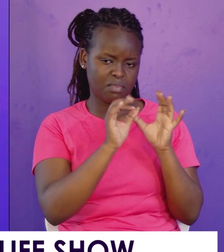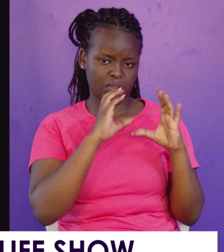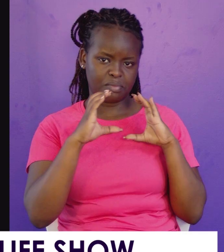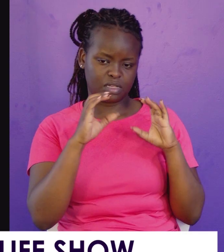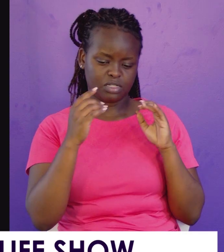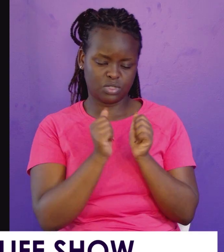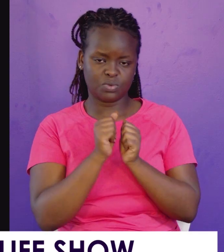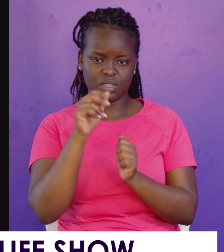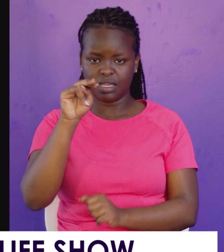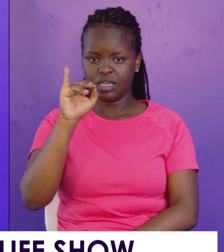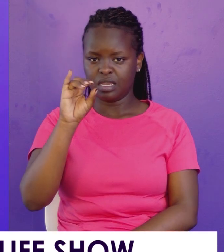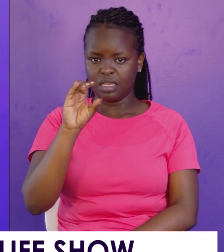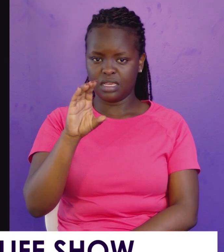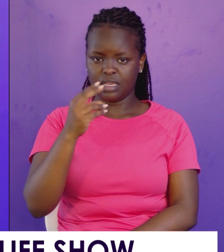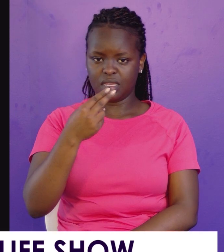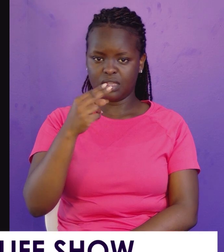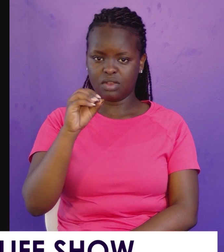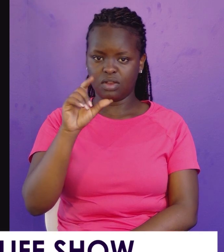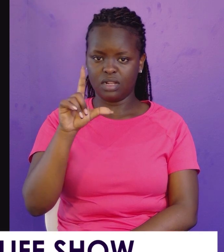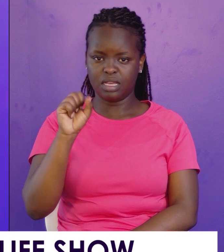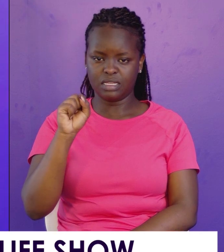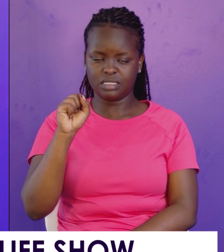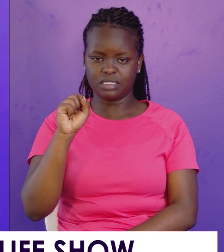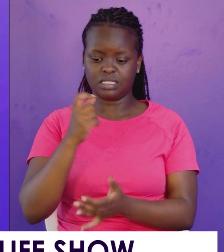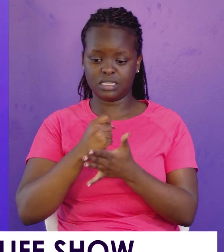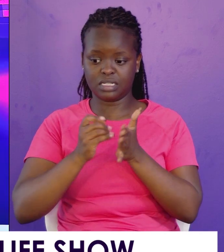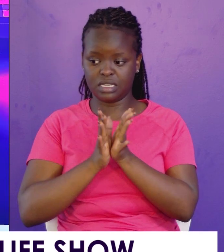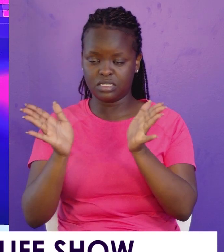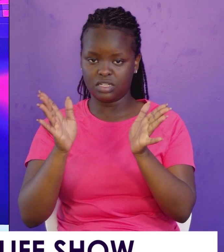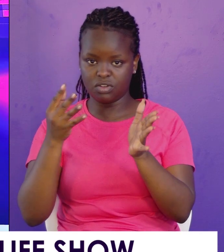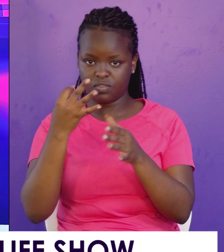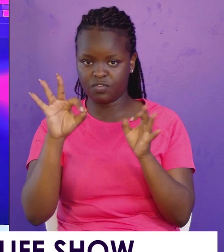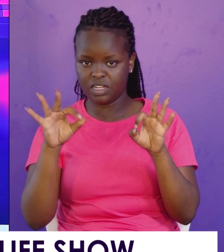with Nicholas Soyo, Secretary General, Free Kenya Movement. My name